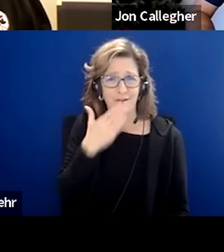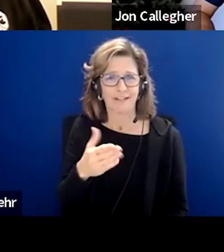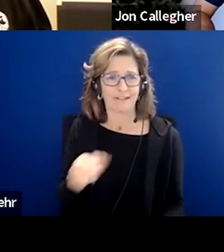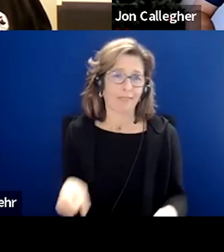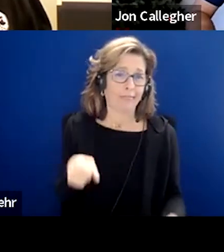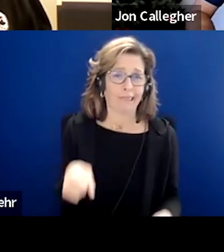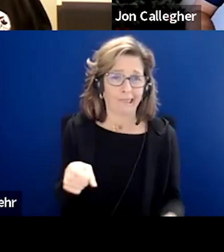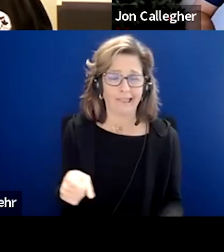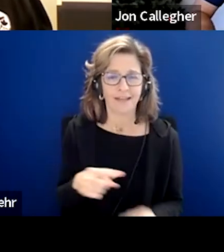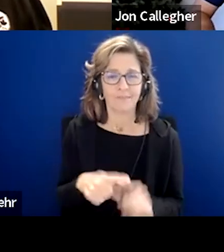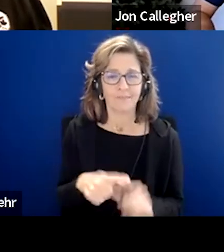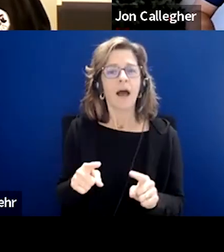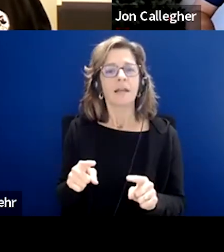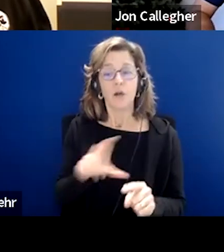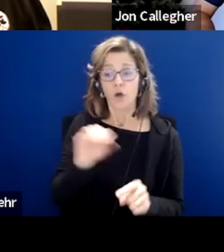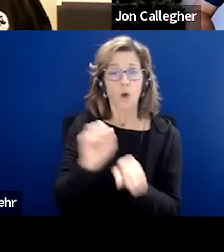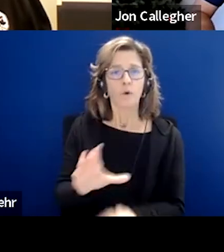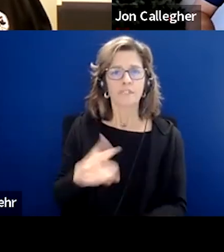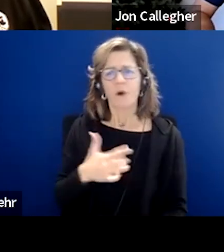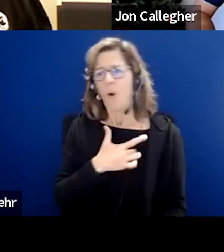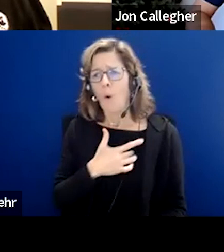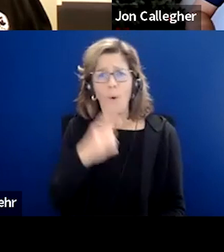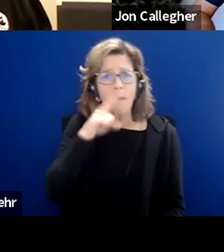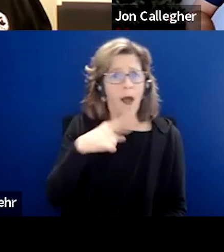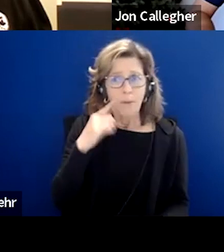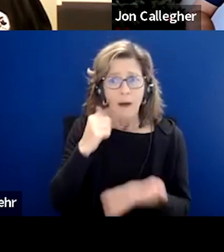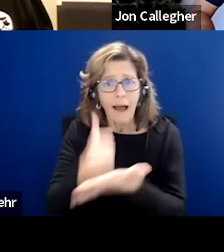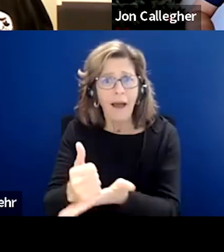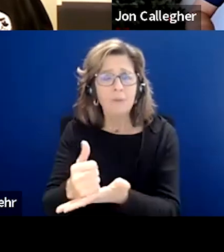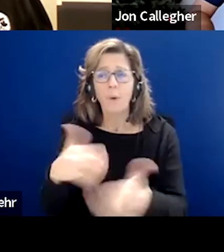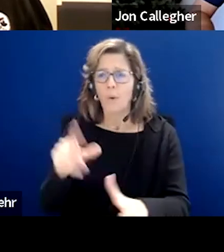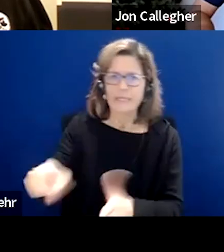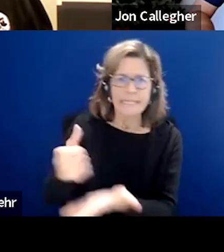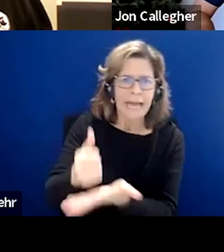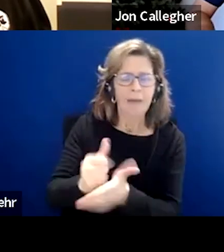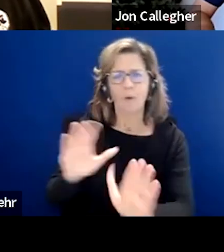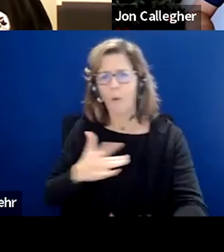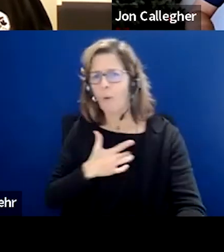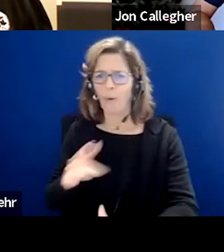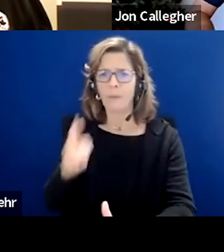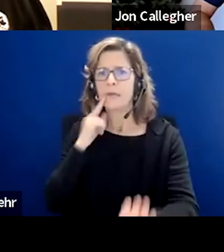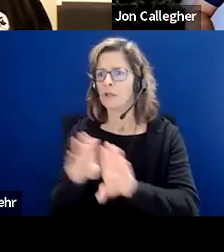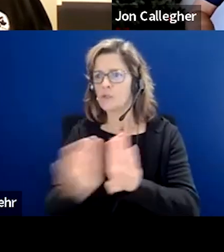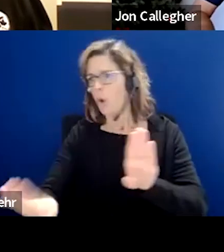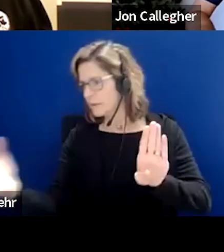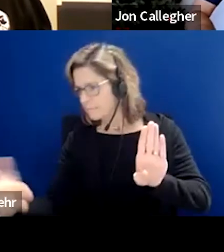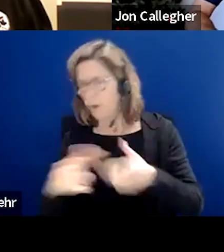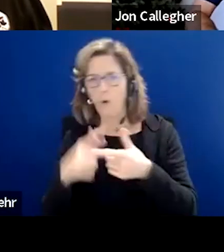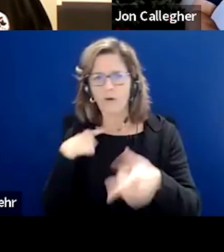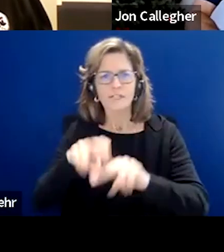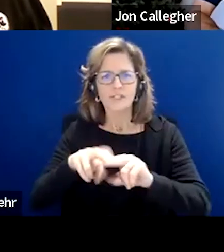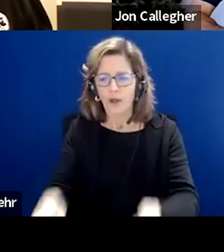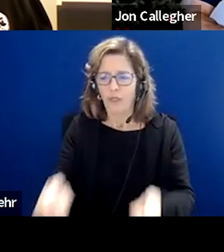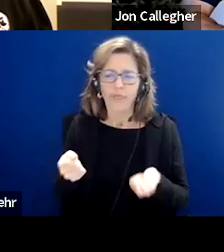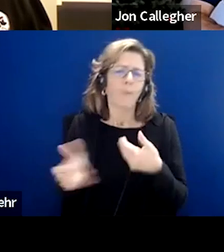that sense of solicitation. There's that sense of, oh, can I help you? Oh, you need help. Oh, let me hold the door, or let me pull your chair out for you. Blah blah